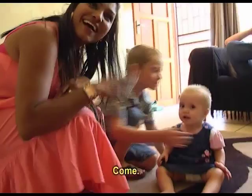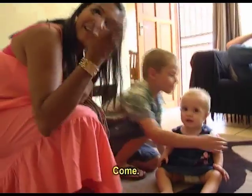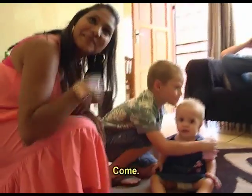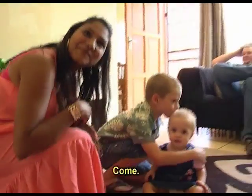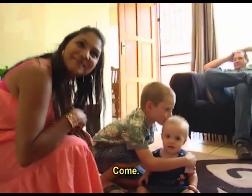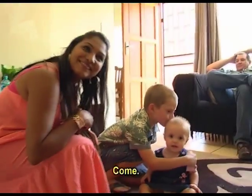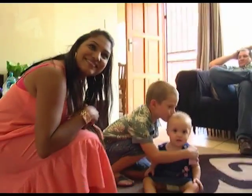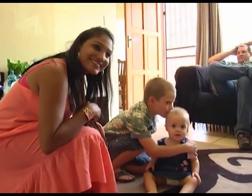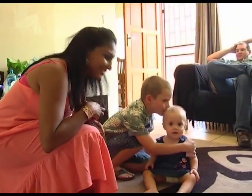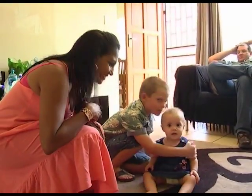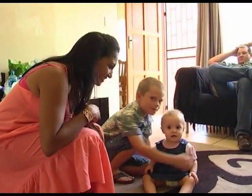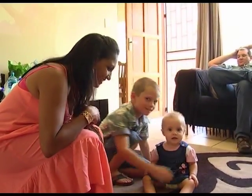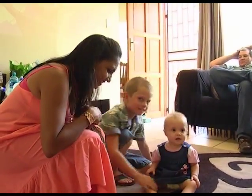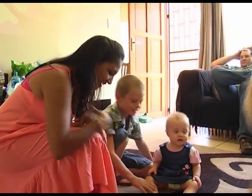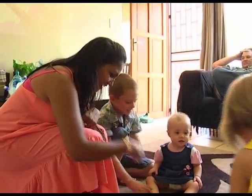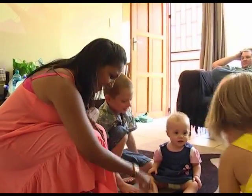Come.